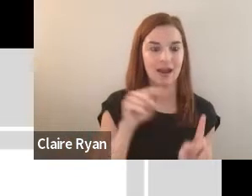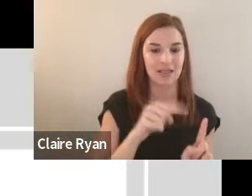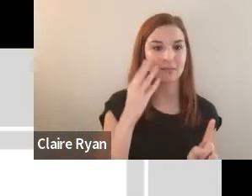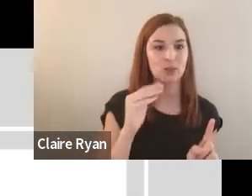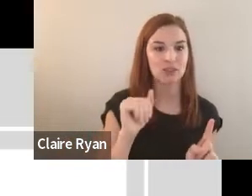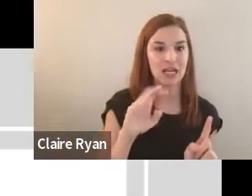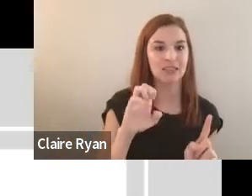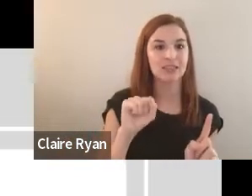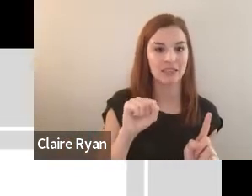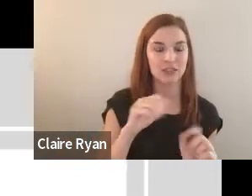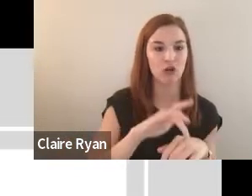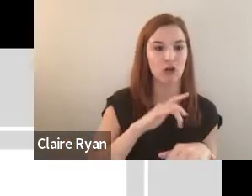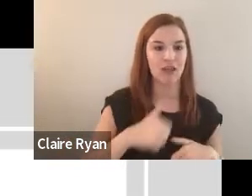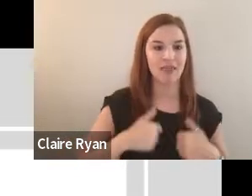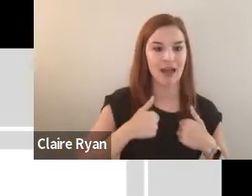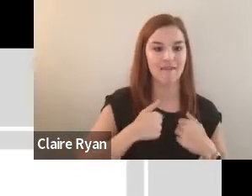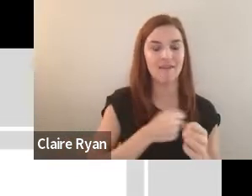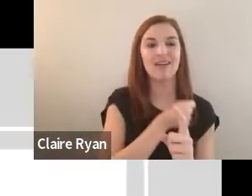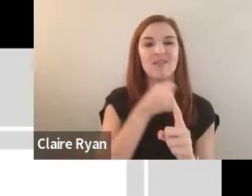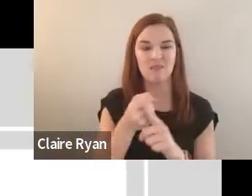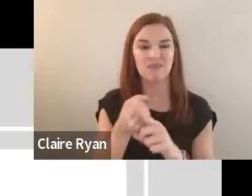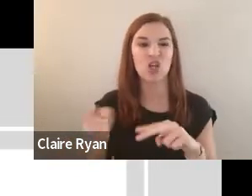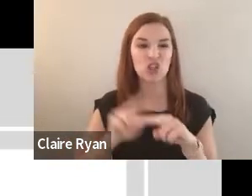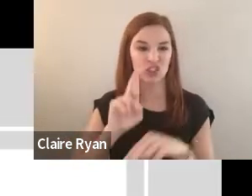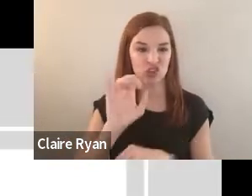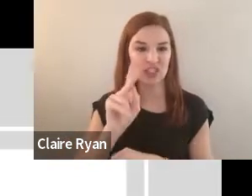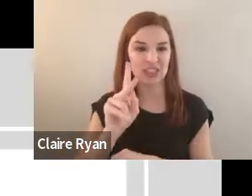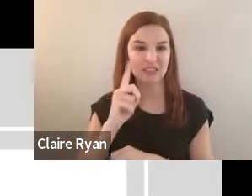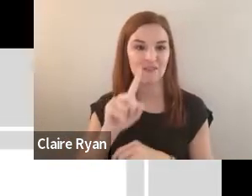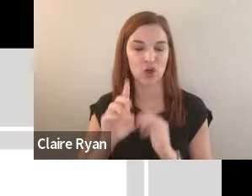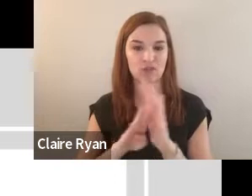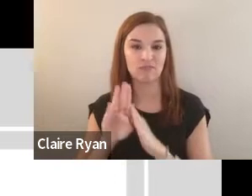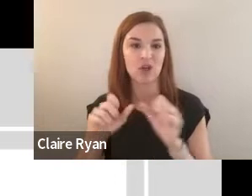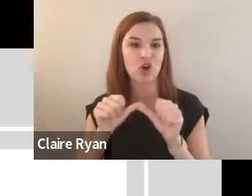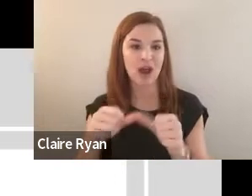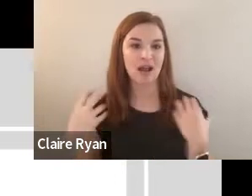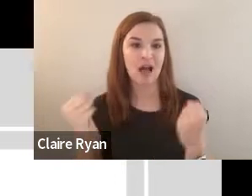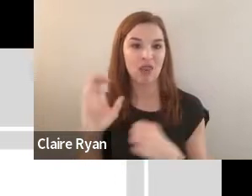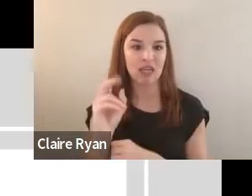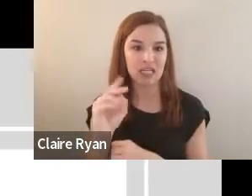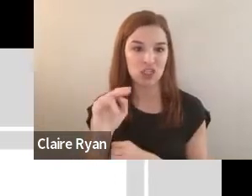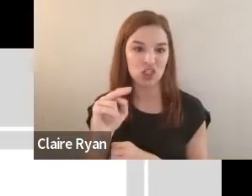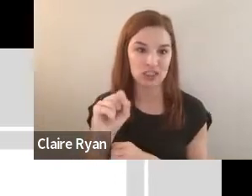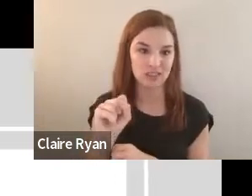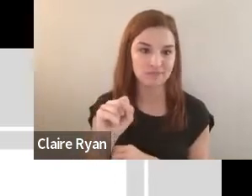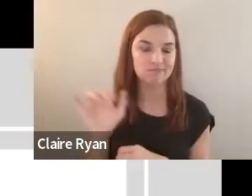And so studies identified the experiences and show that the impact of adverse